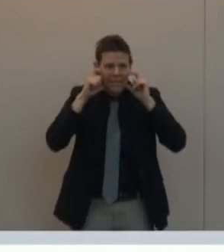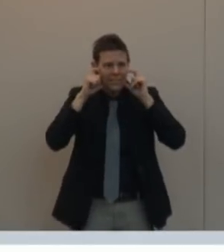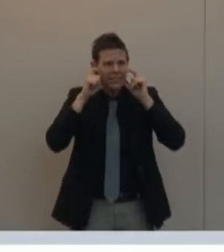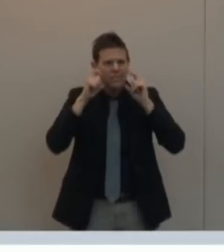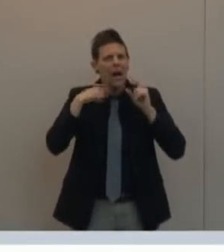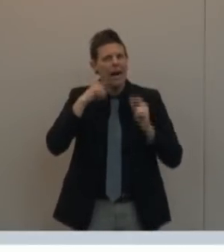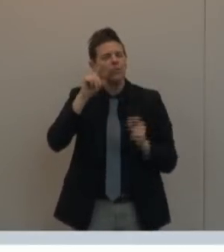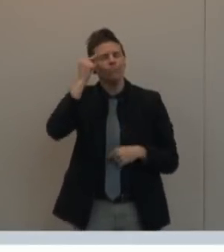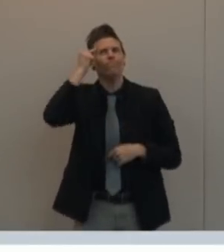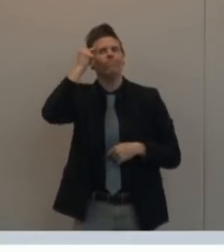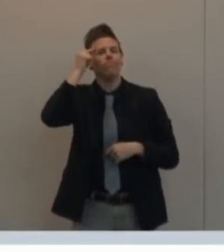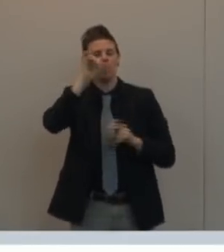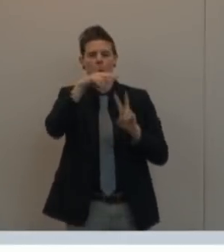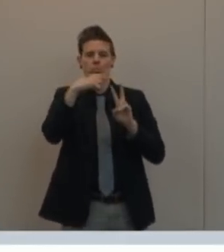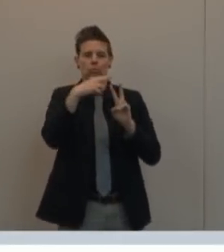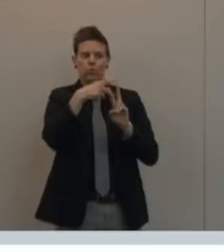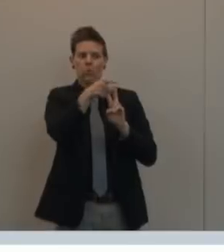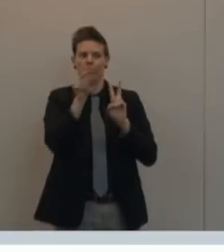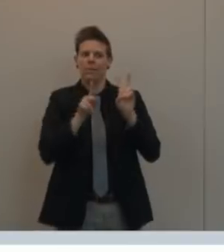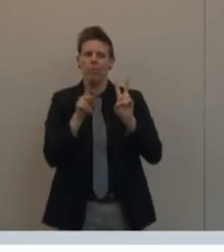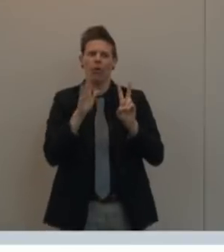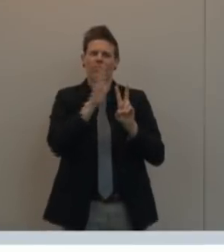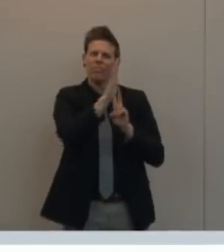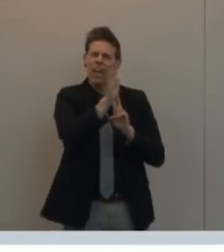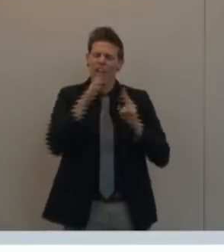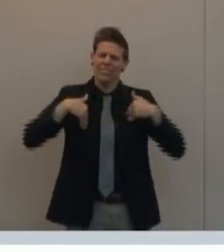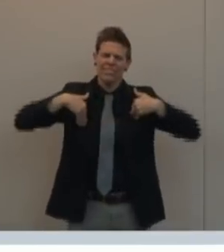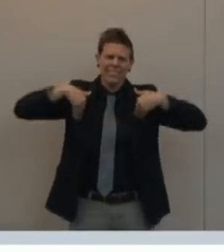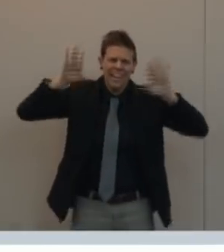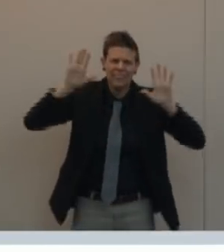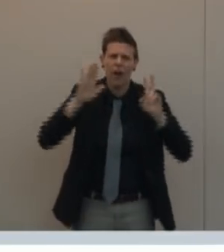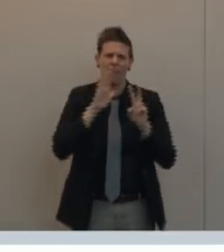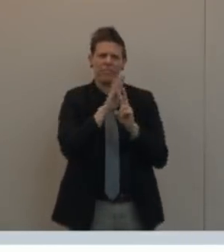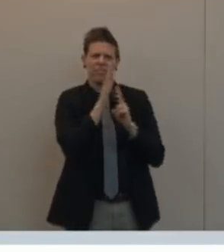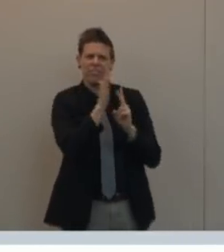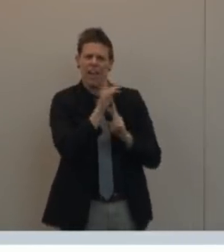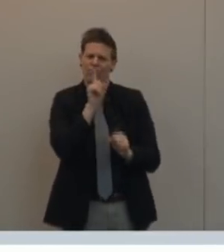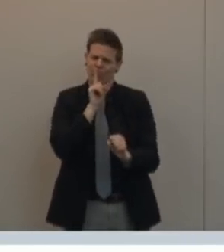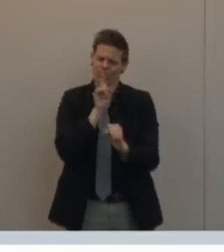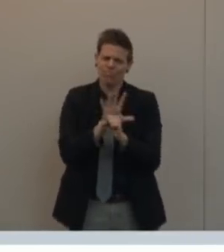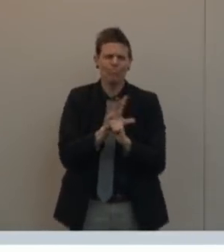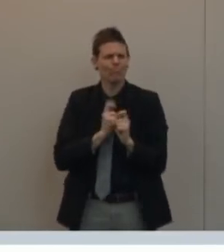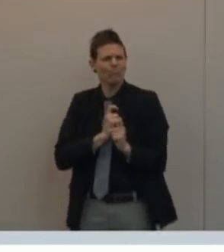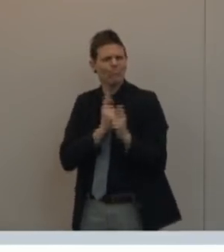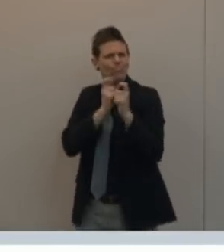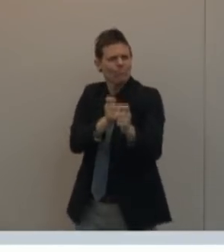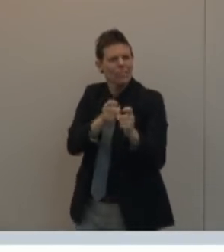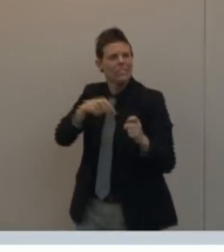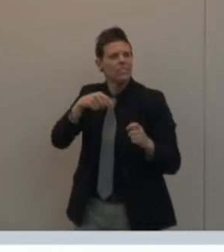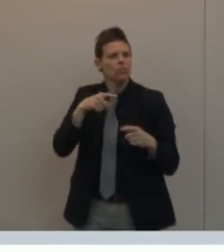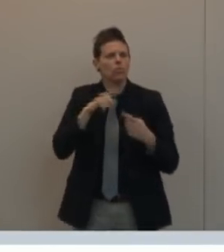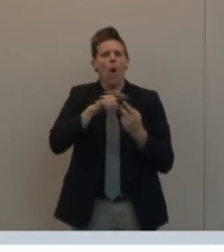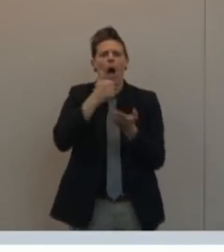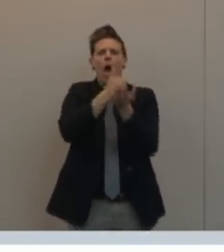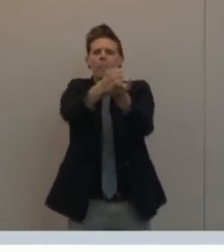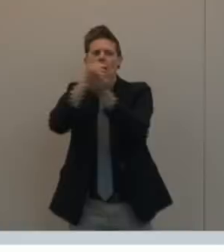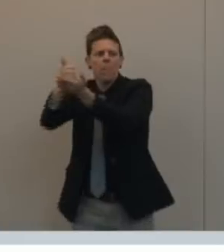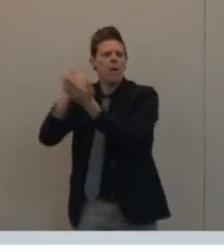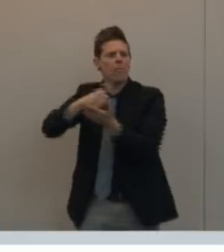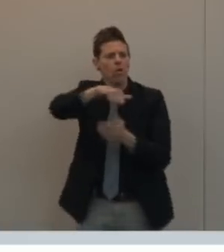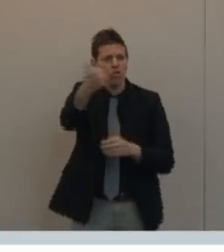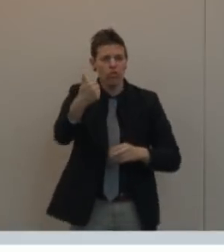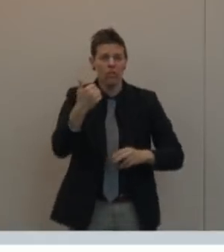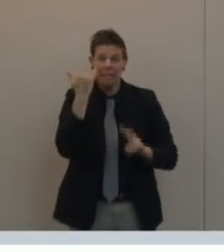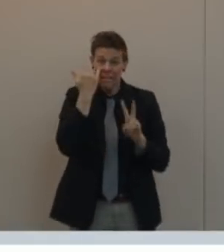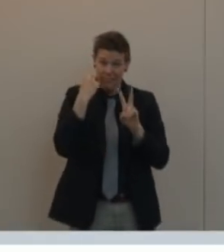their families, about their sacrifices, about their dedication, and about what it would do to other New Mexicans if one of them